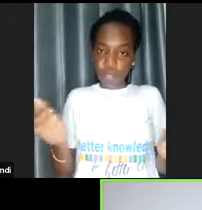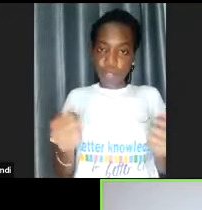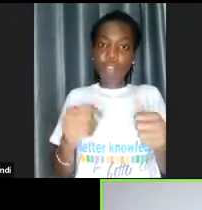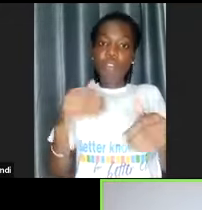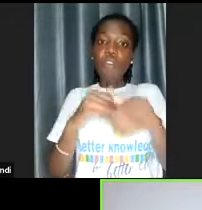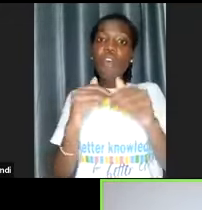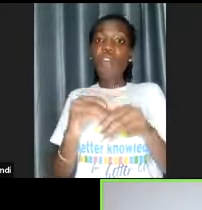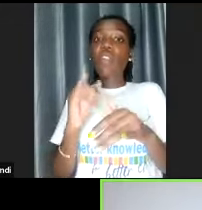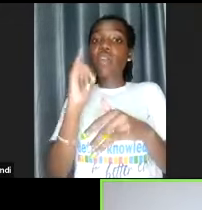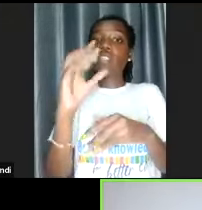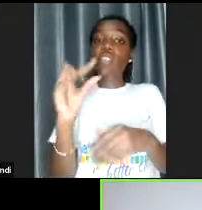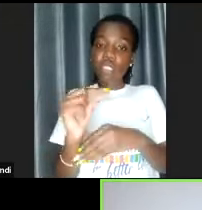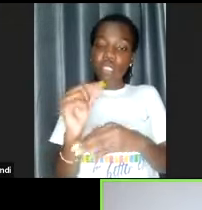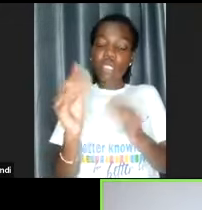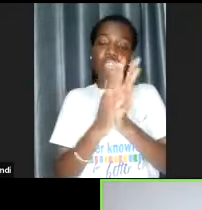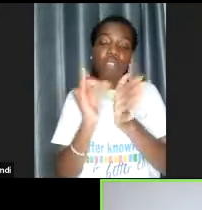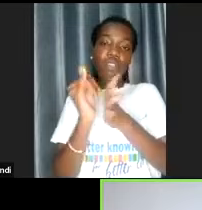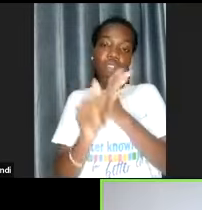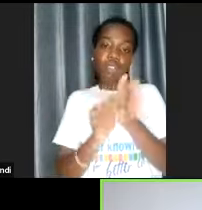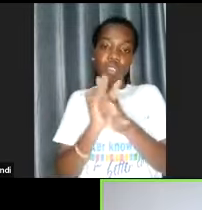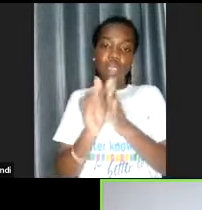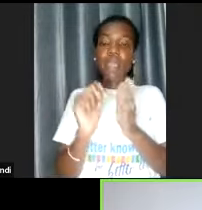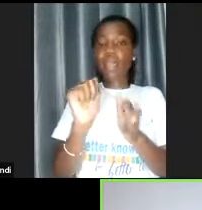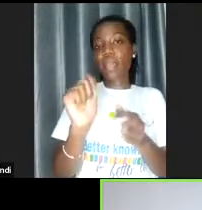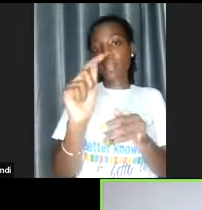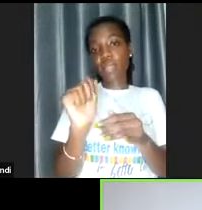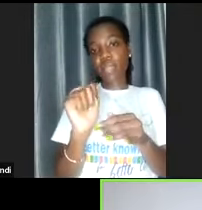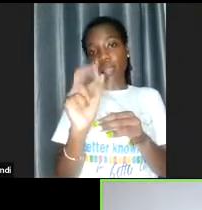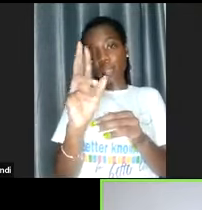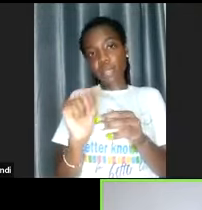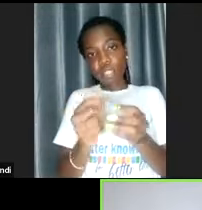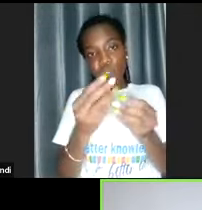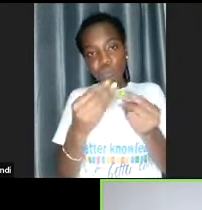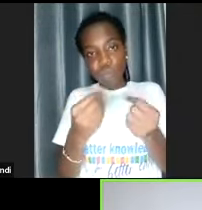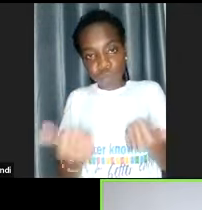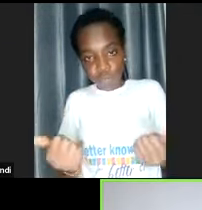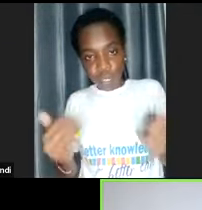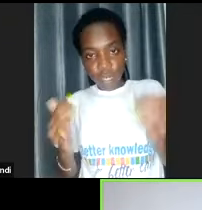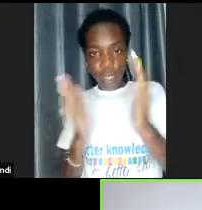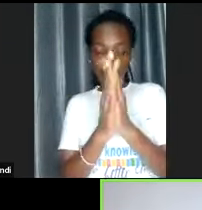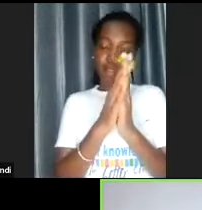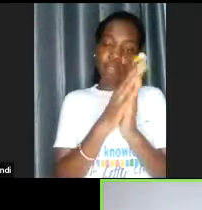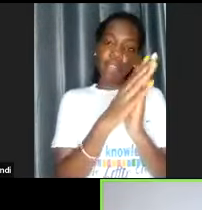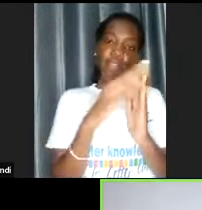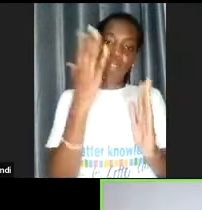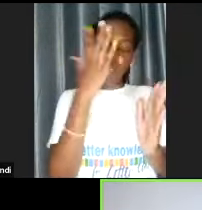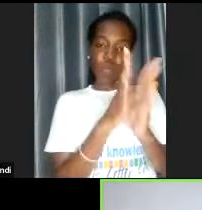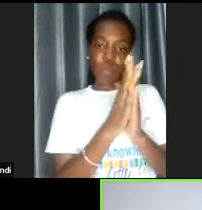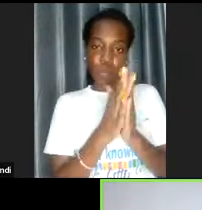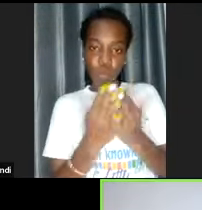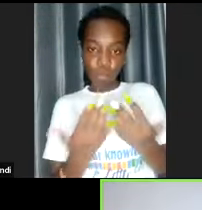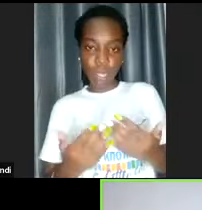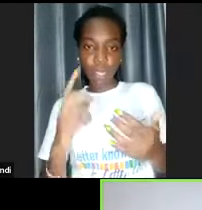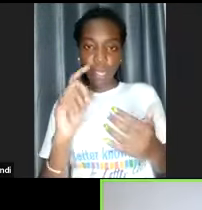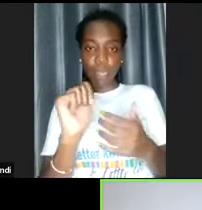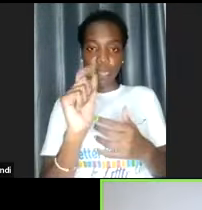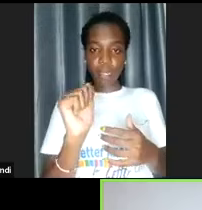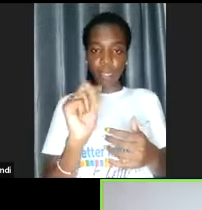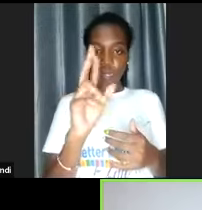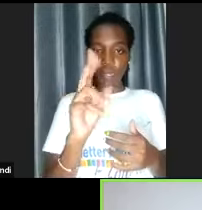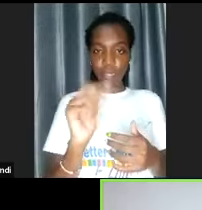YouTube channel is Get It Right with Atara Solutions. Facebook page is Atara Solutions. And LinkedIn, I